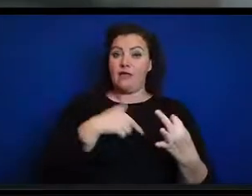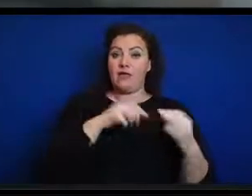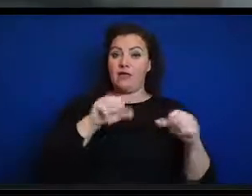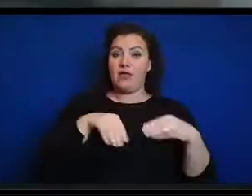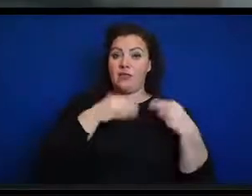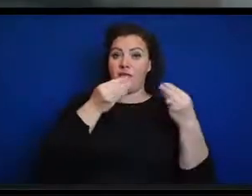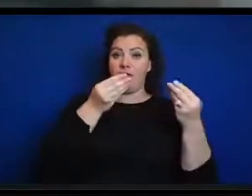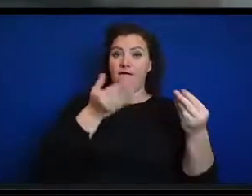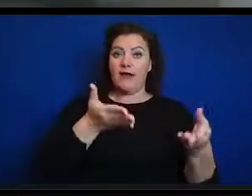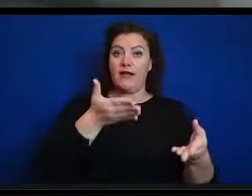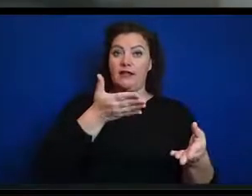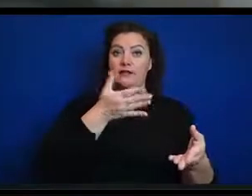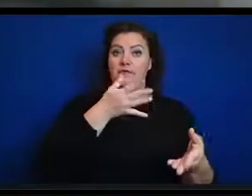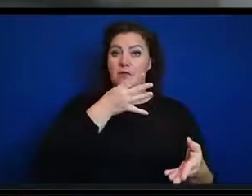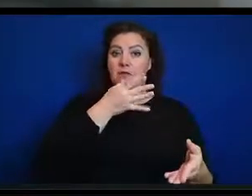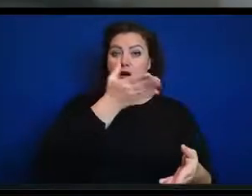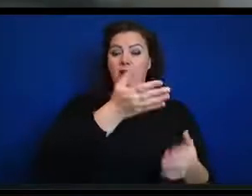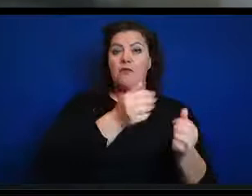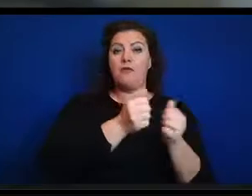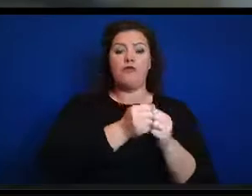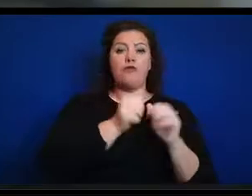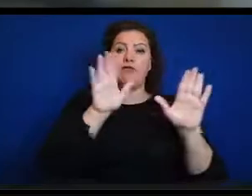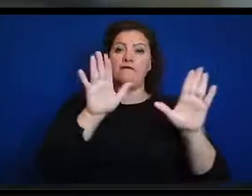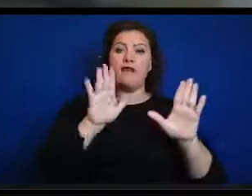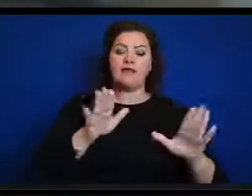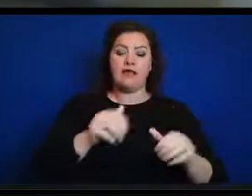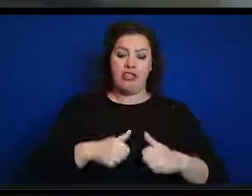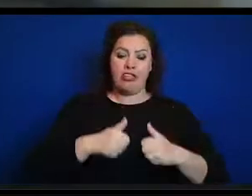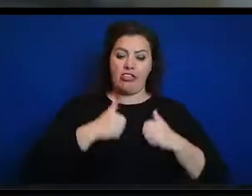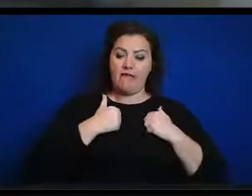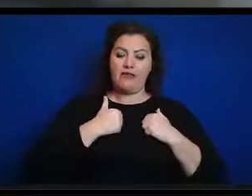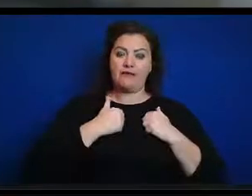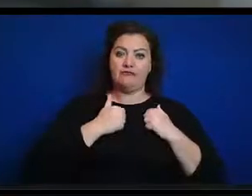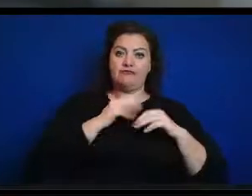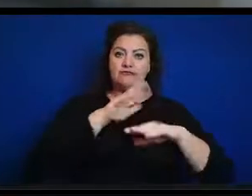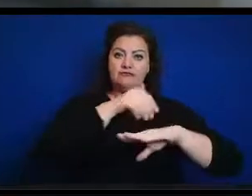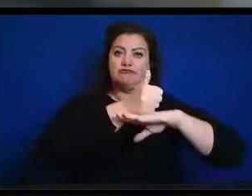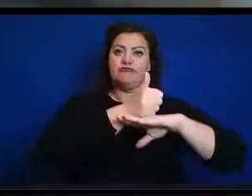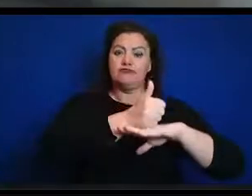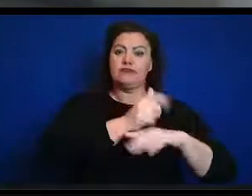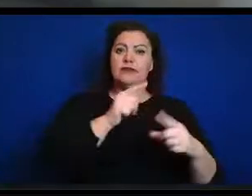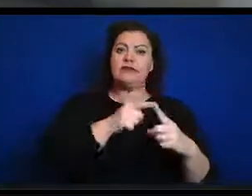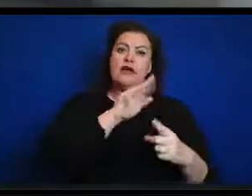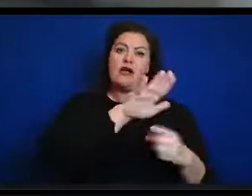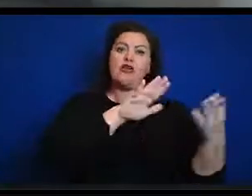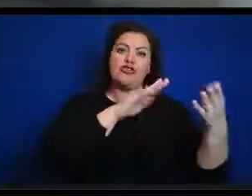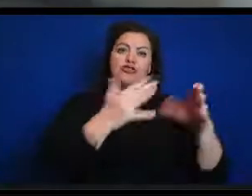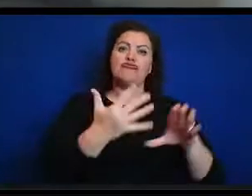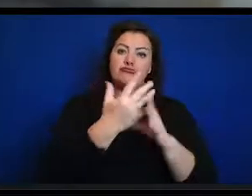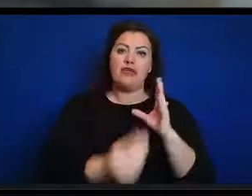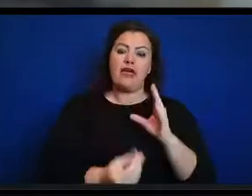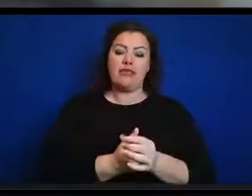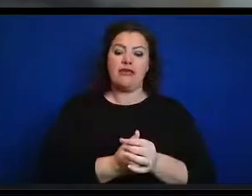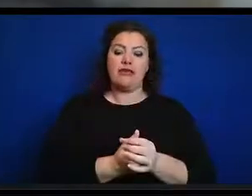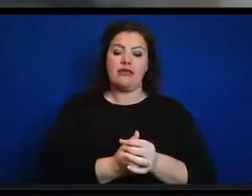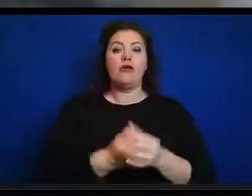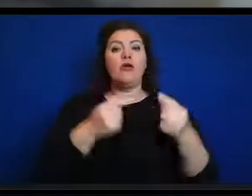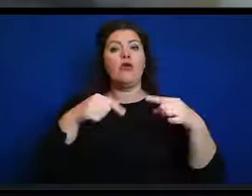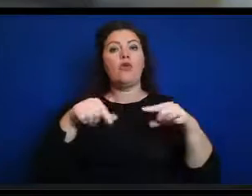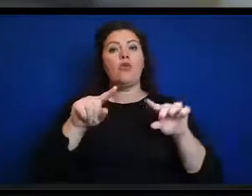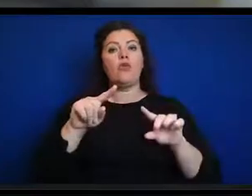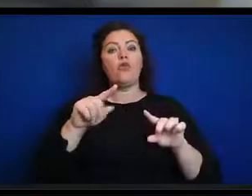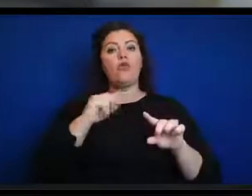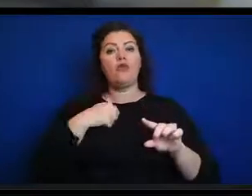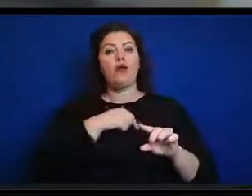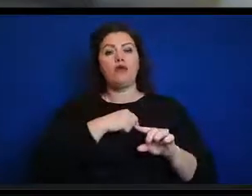her with fantastic living arrangements until her death. And so as we stood around her